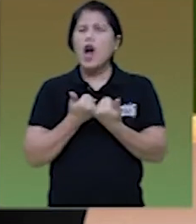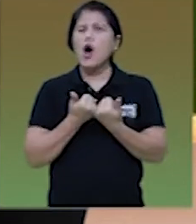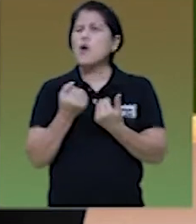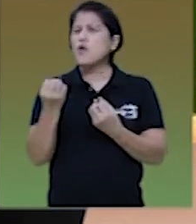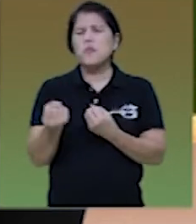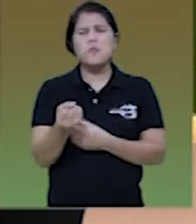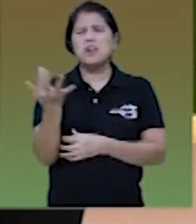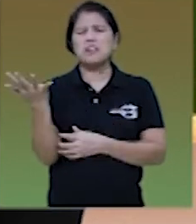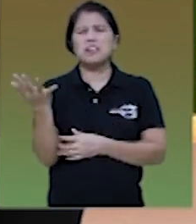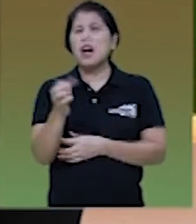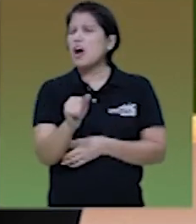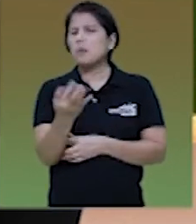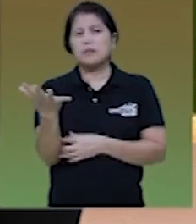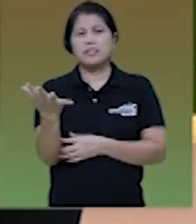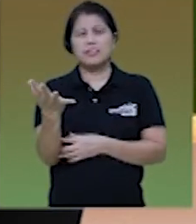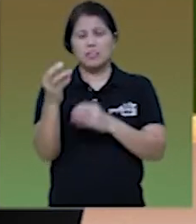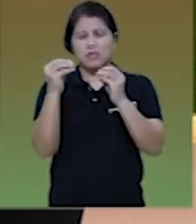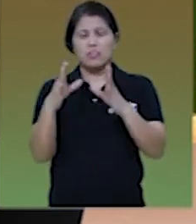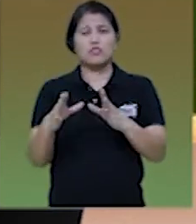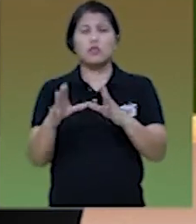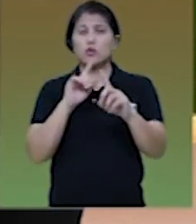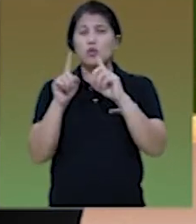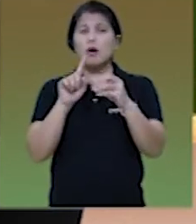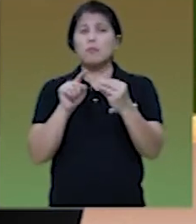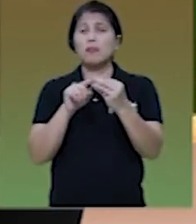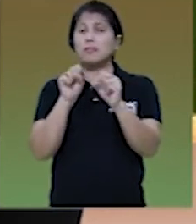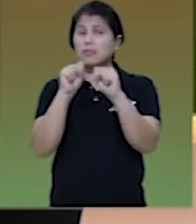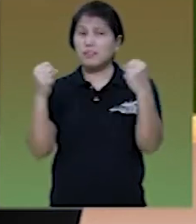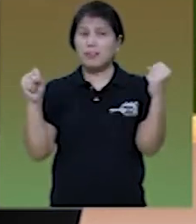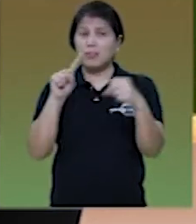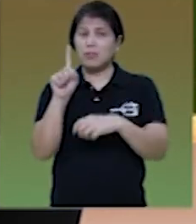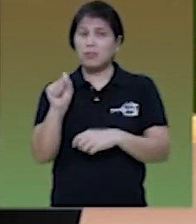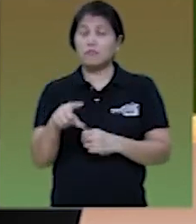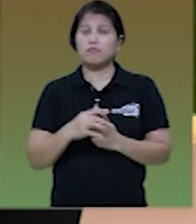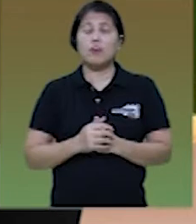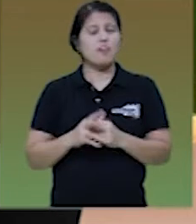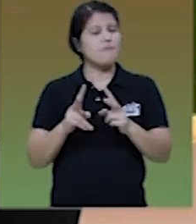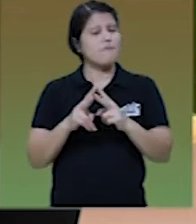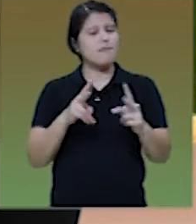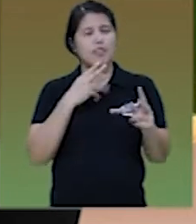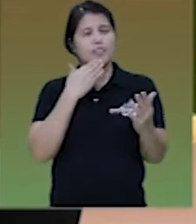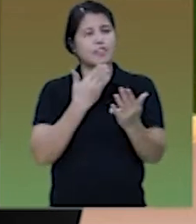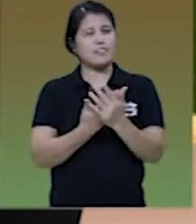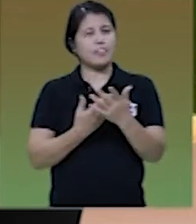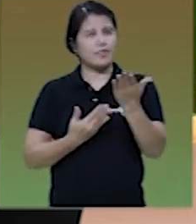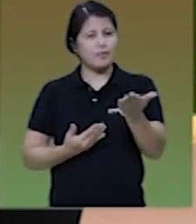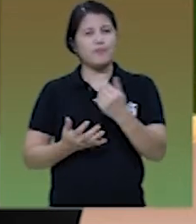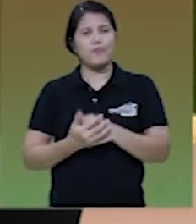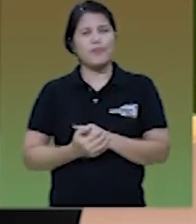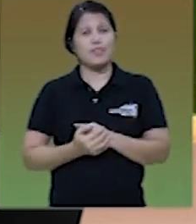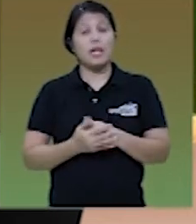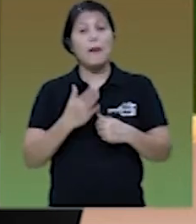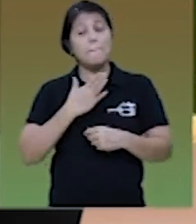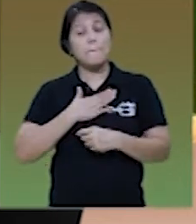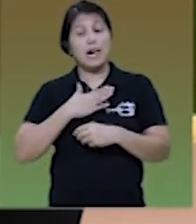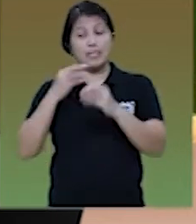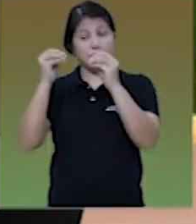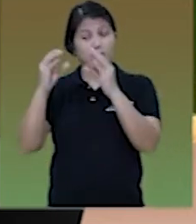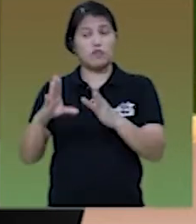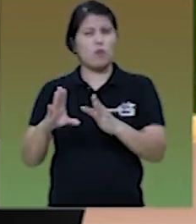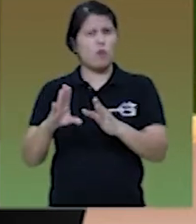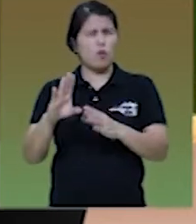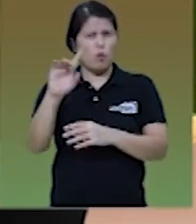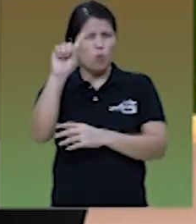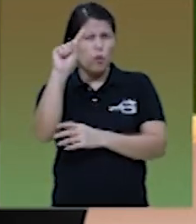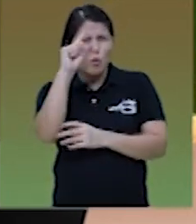many teachers are we talking about in the sentence? Very good. My teacher is